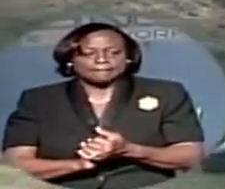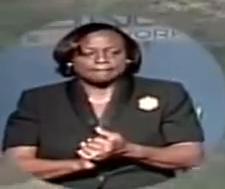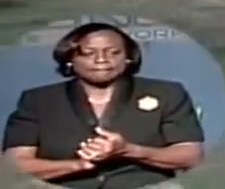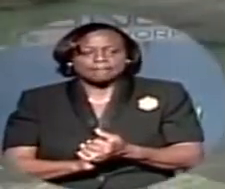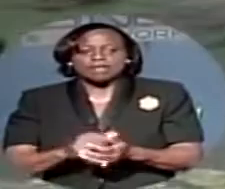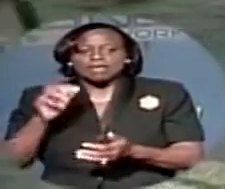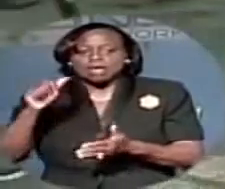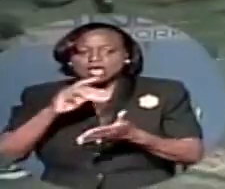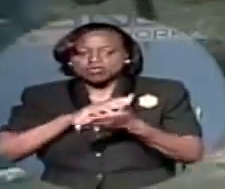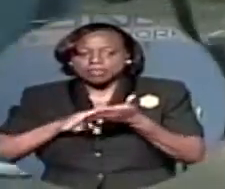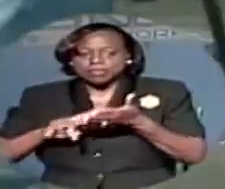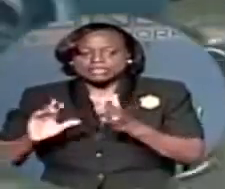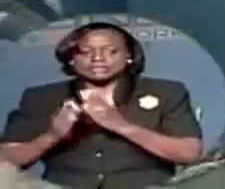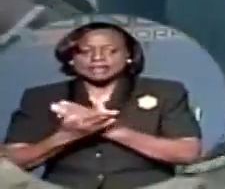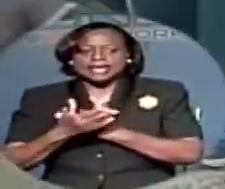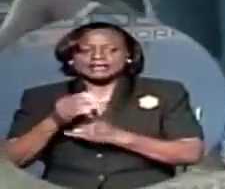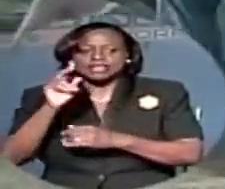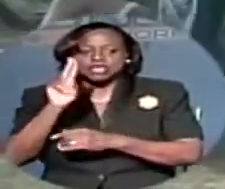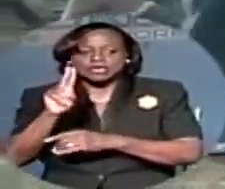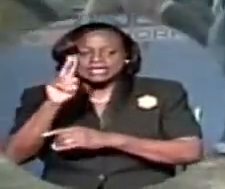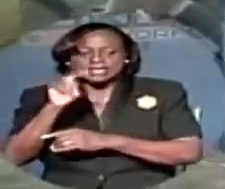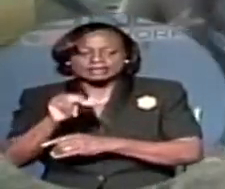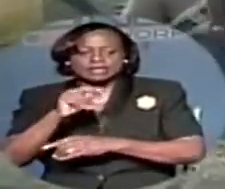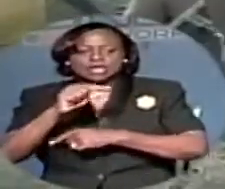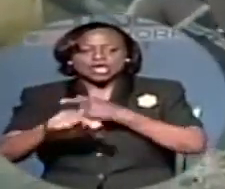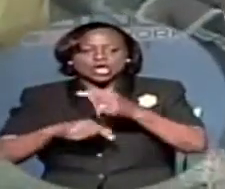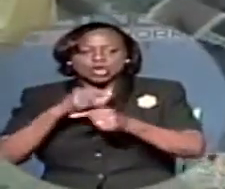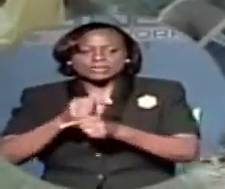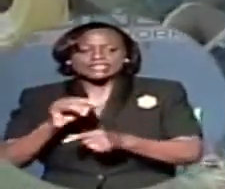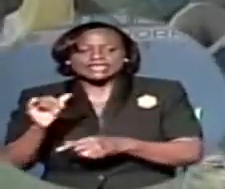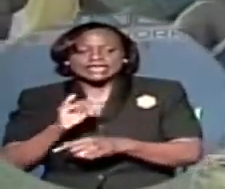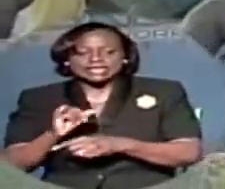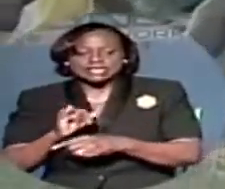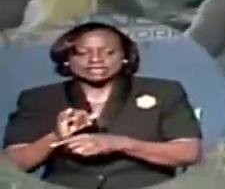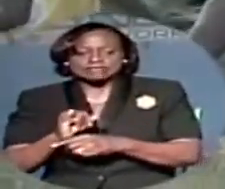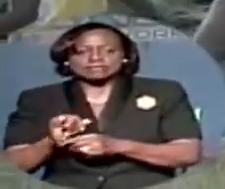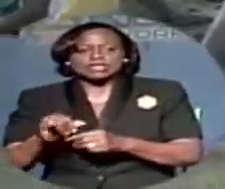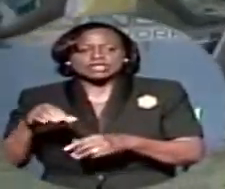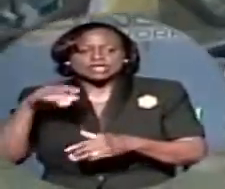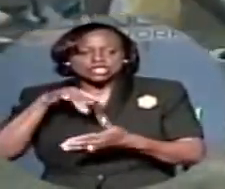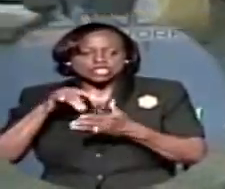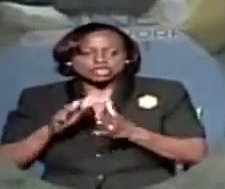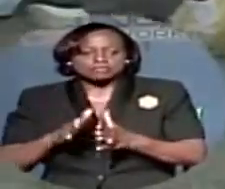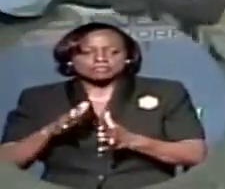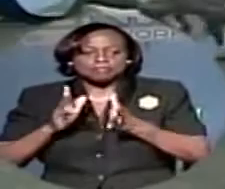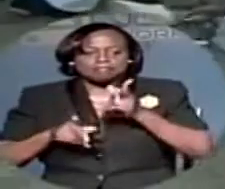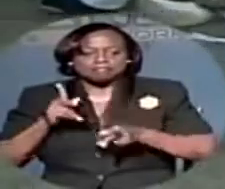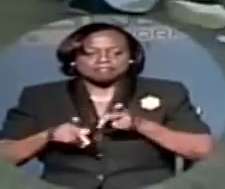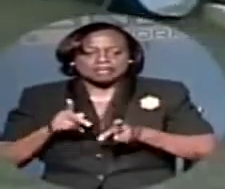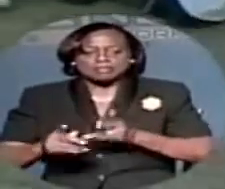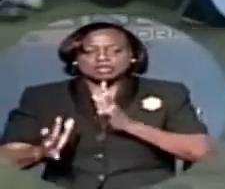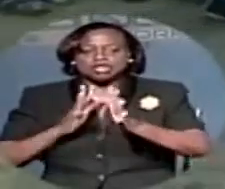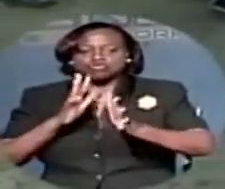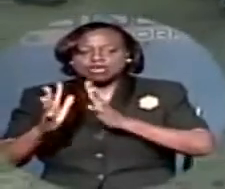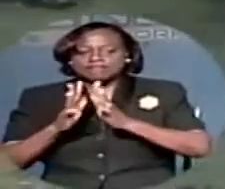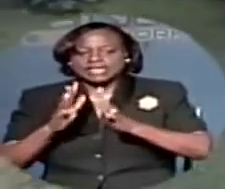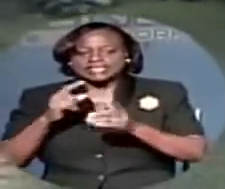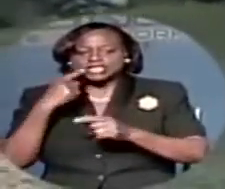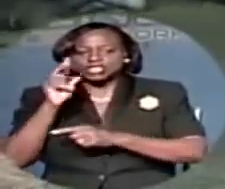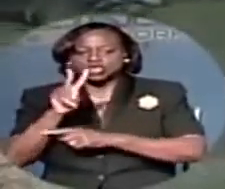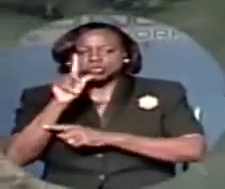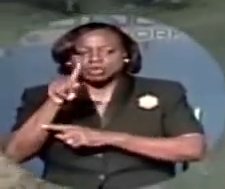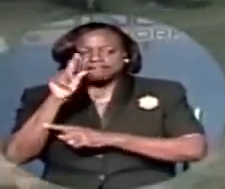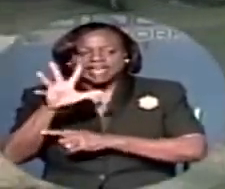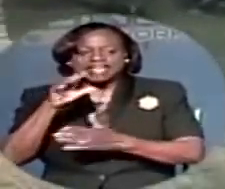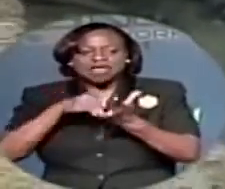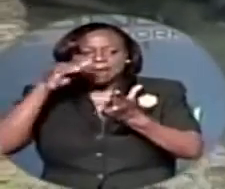A report by the United Nations Global Initiative to Fight Human Trafficking reveals that 2.5 million people are trafficked around the world